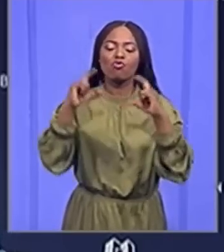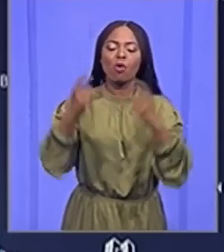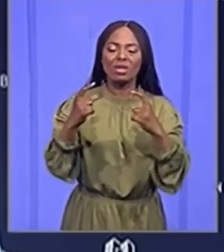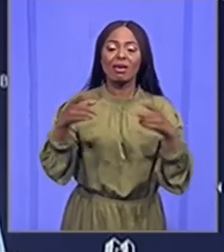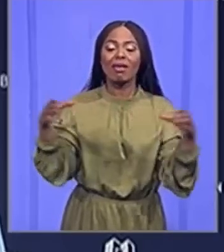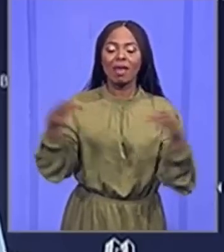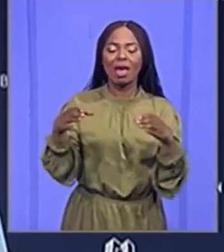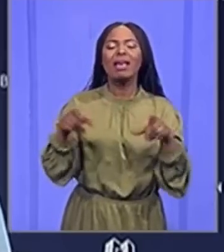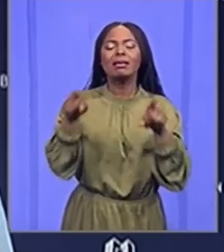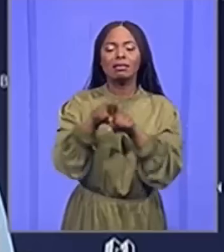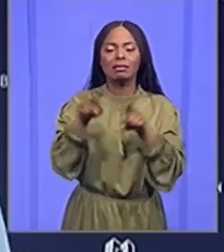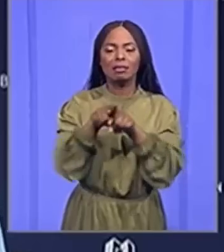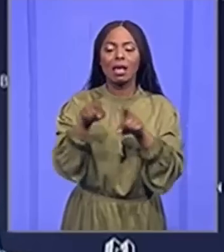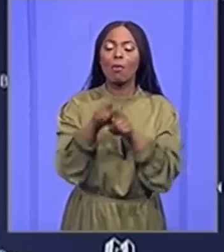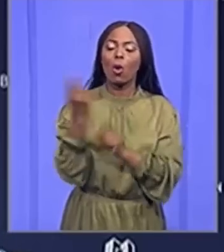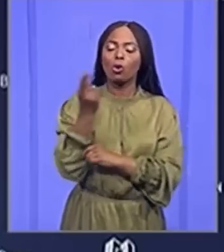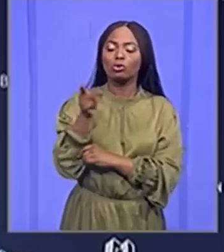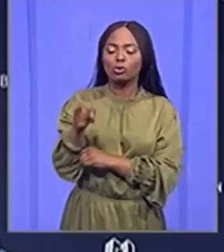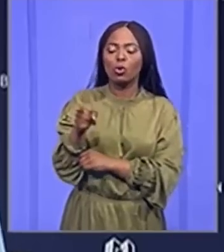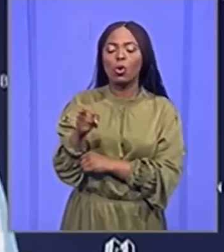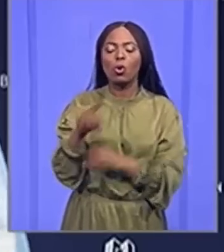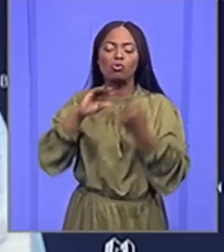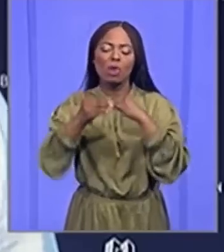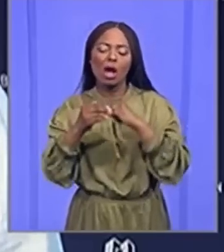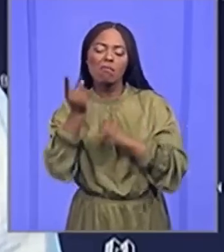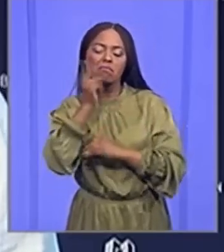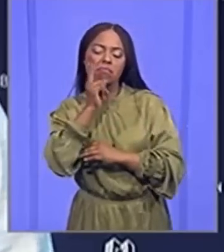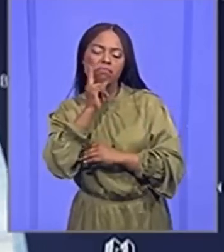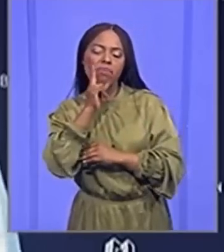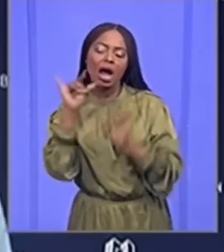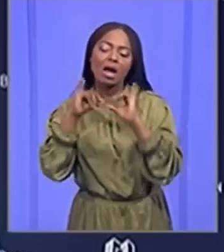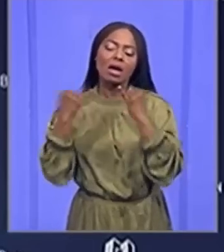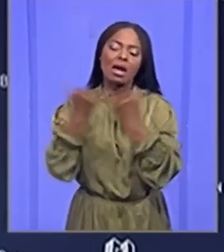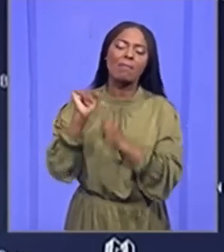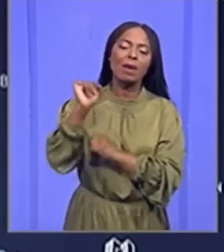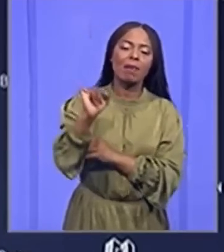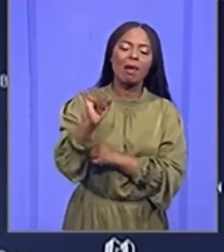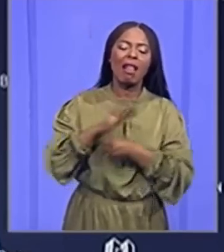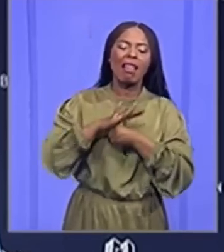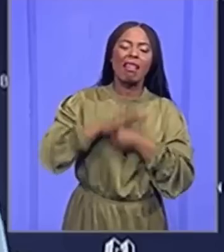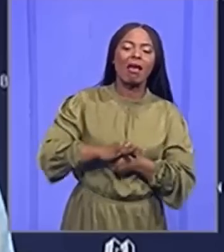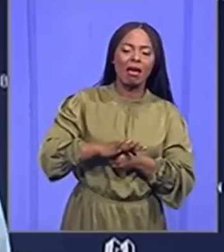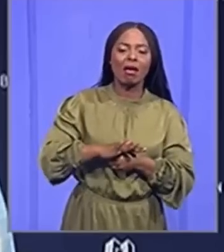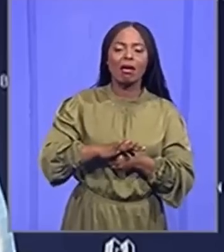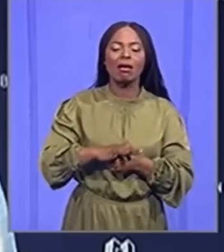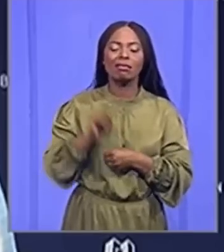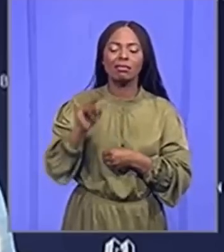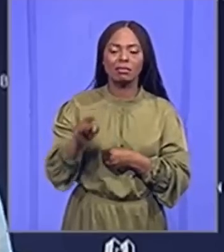bona ba tshwantše ba bona gore di-company ga di gata ke mananego